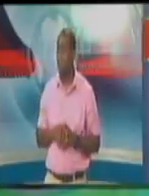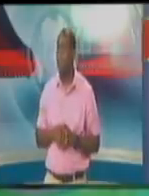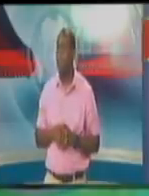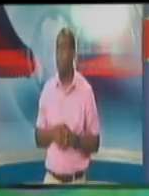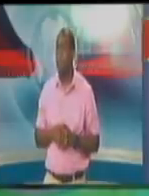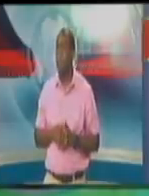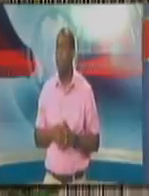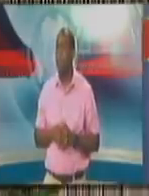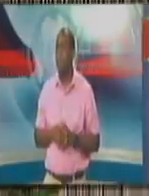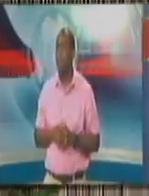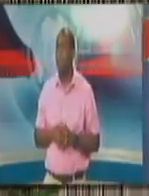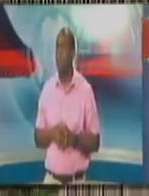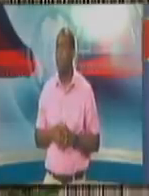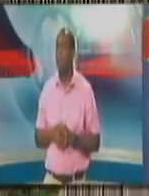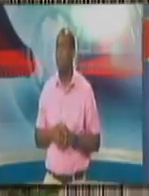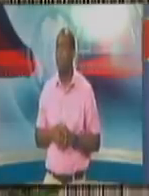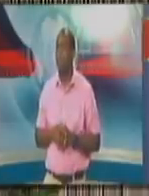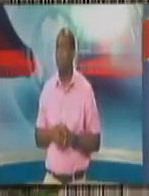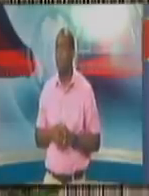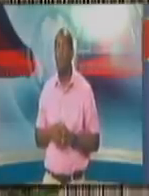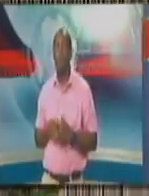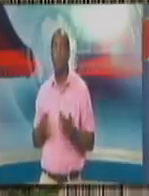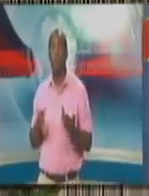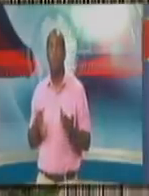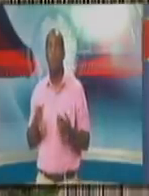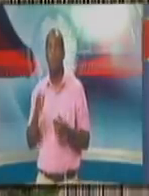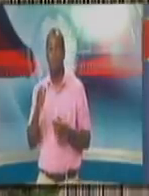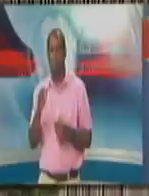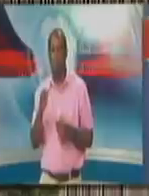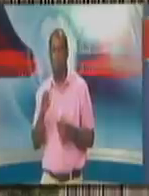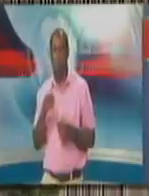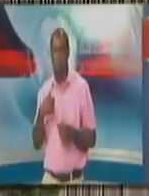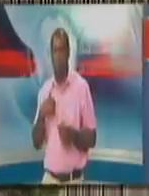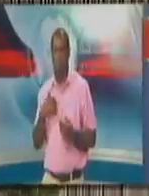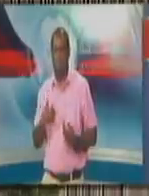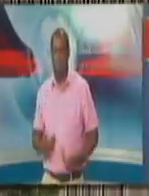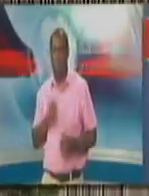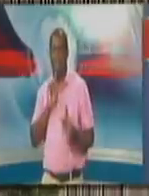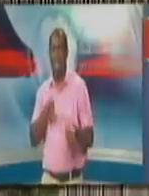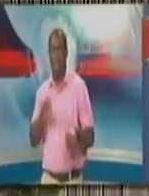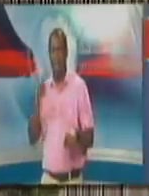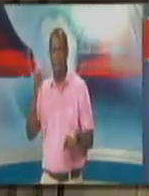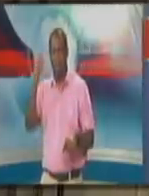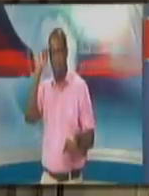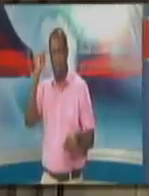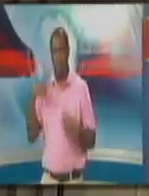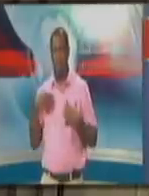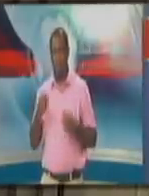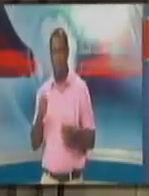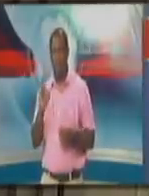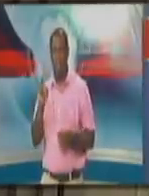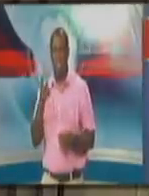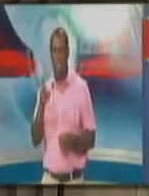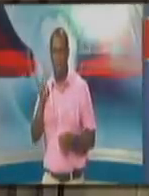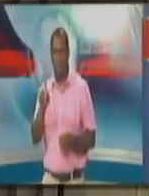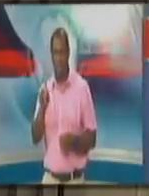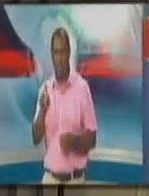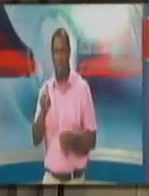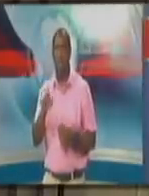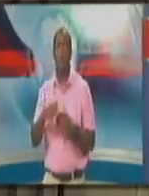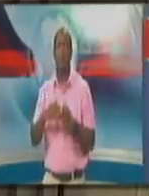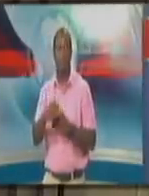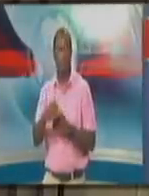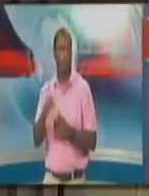on currently. So I will take the second part first and then we go to Dr. Othello. One of the basic